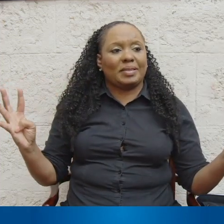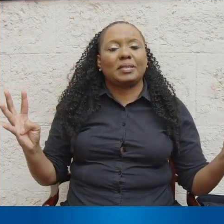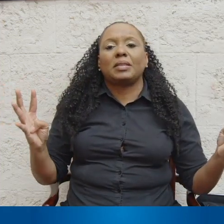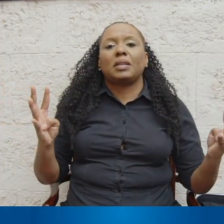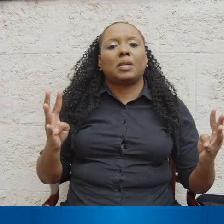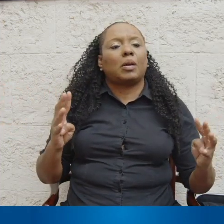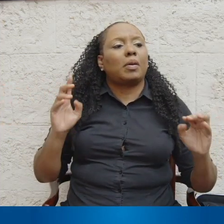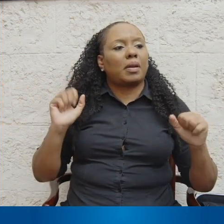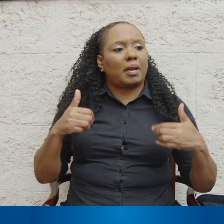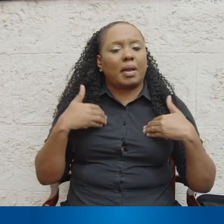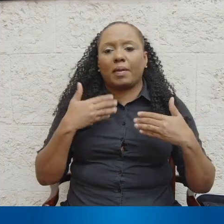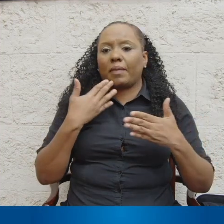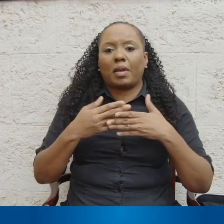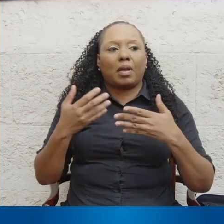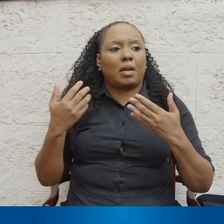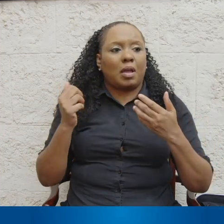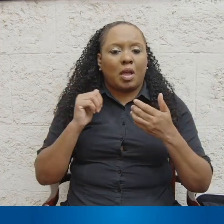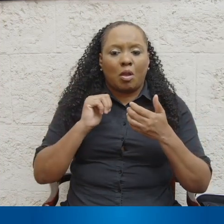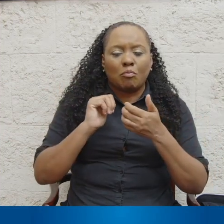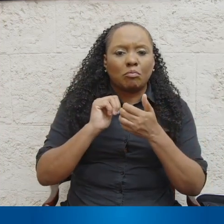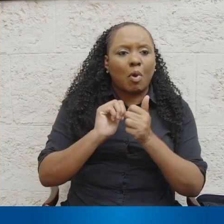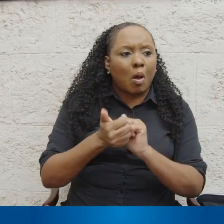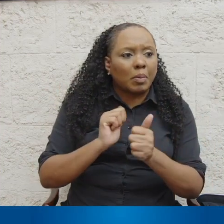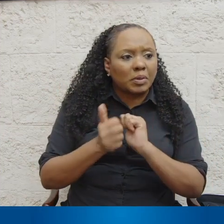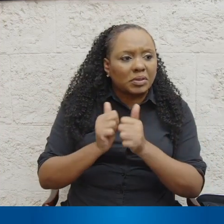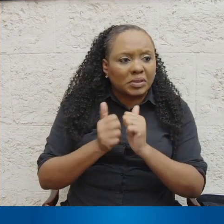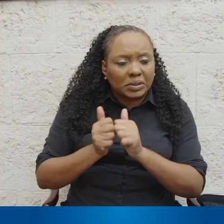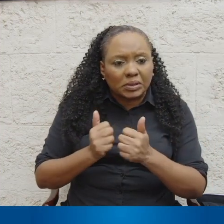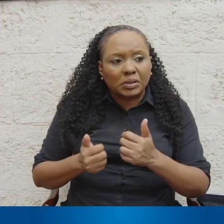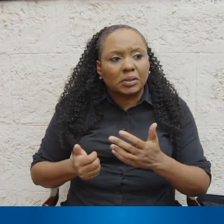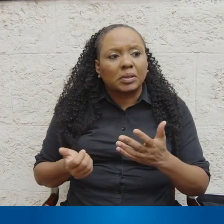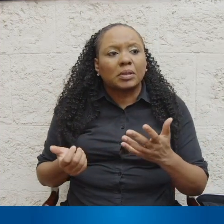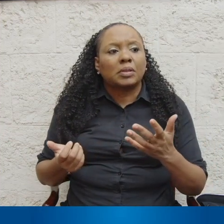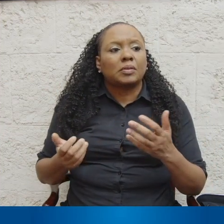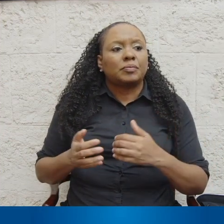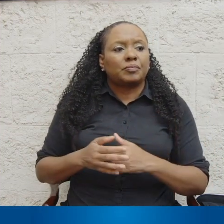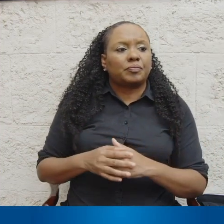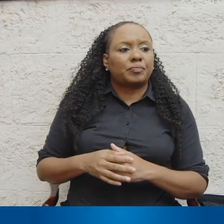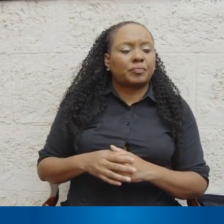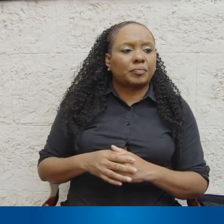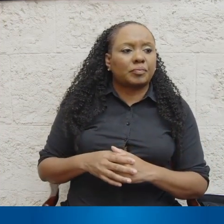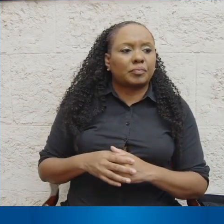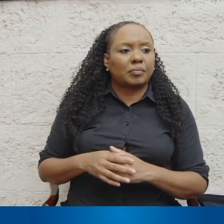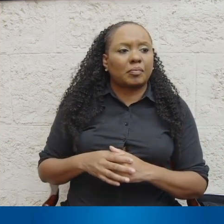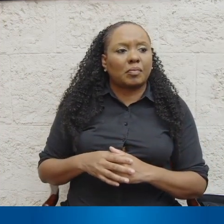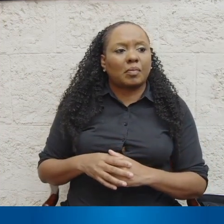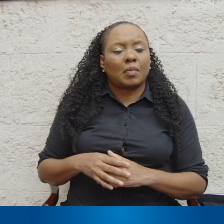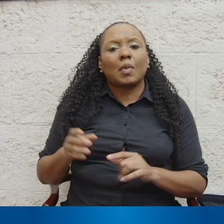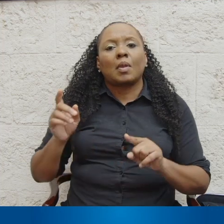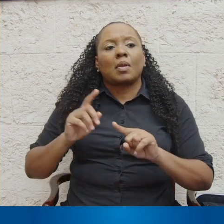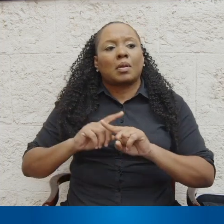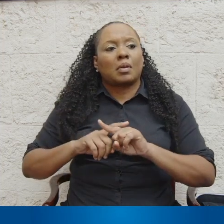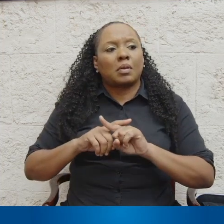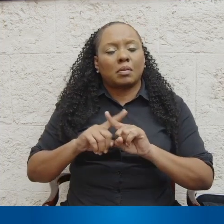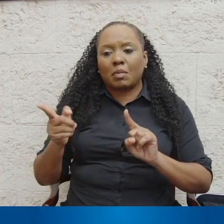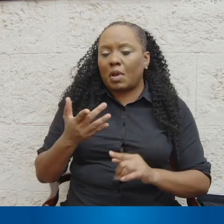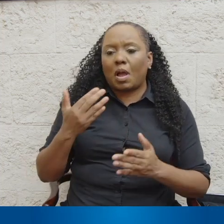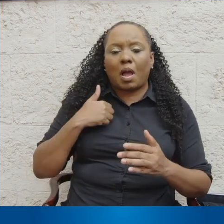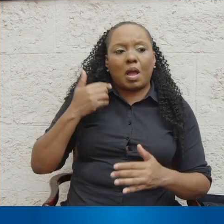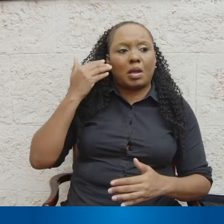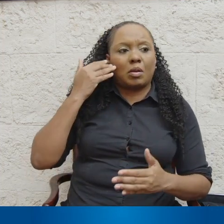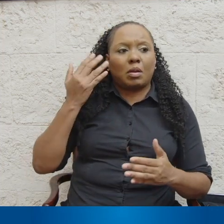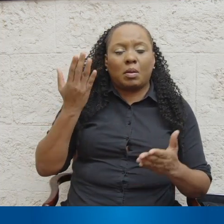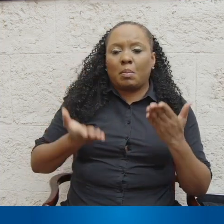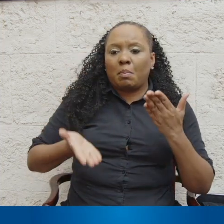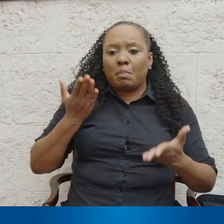particular location. The bleachers will be mobile, so I can move the bleachers then from Gore Hill to Minister Abrams' area